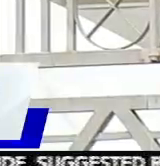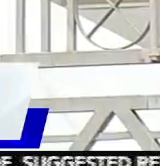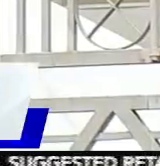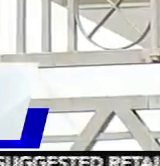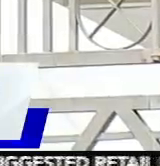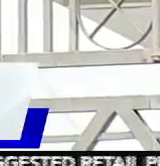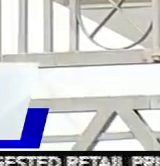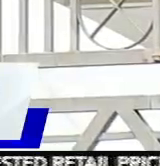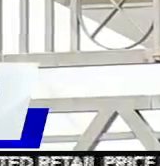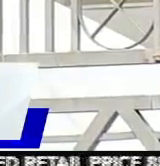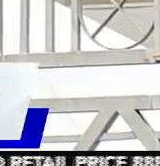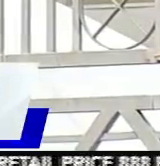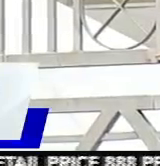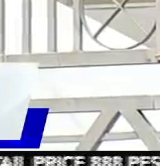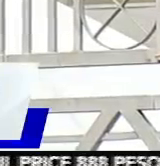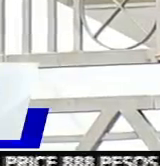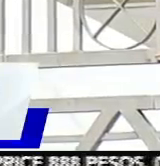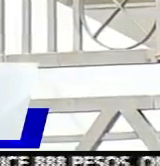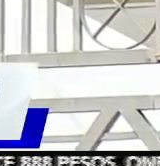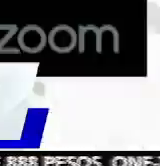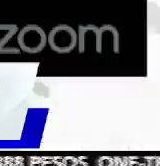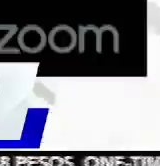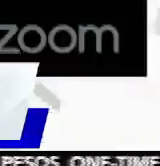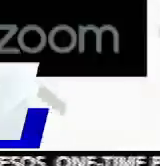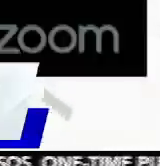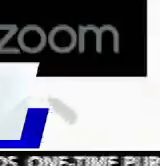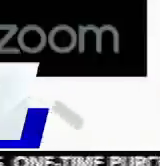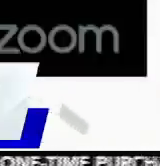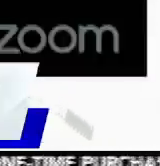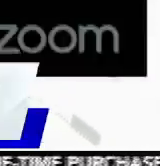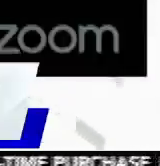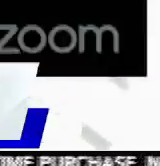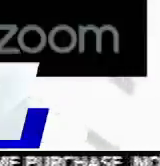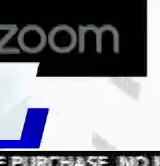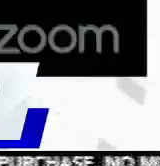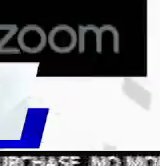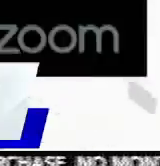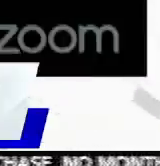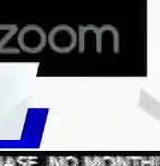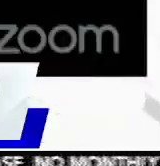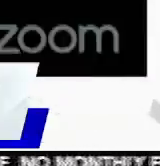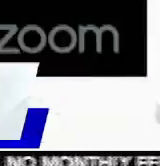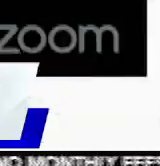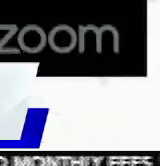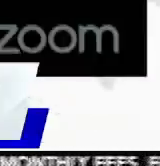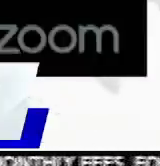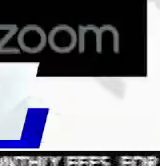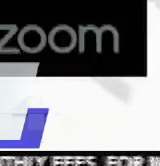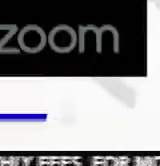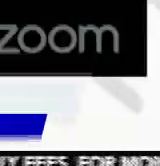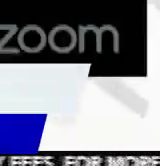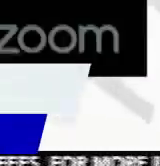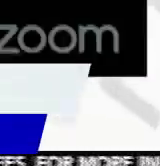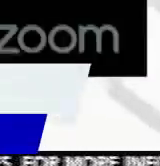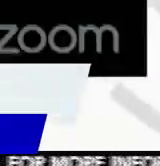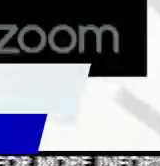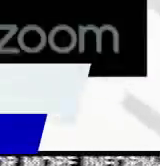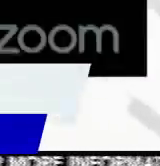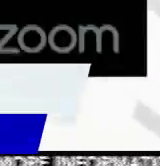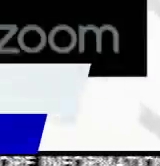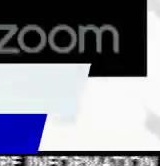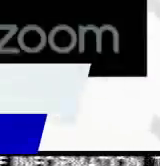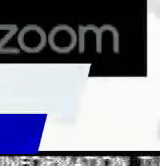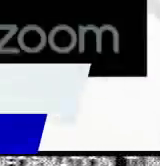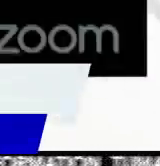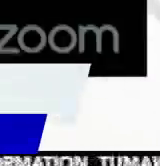SALN ni Pangulong Duterte. Pero ayon sa Ombudsman, wala pa akong report sa akin that there is an authority from the Office of the President. But